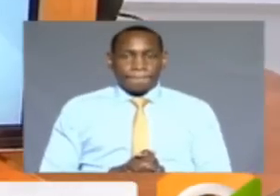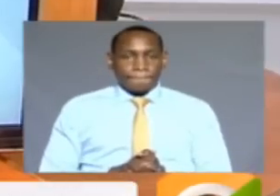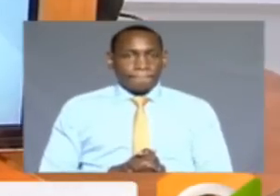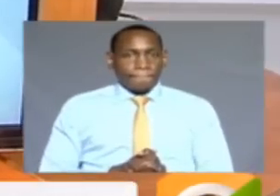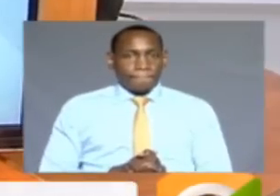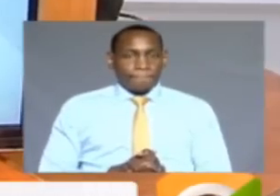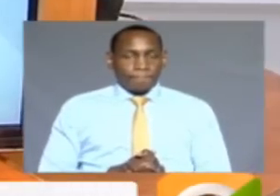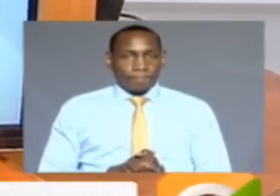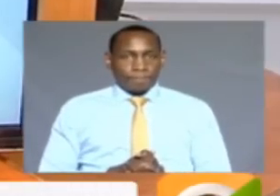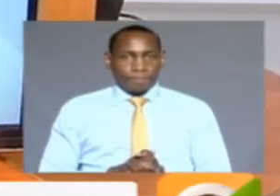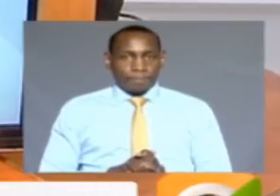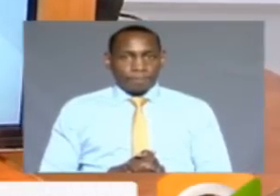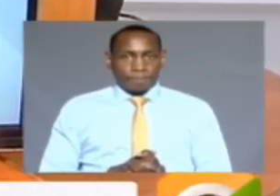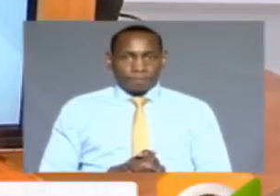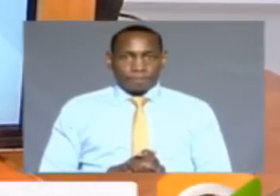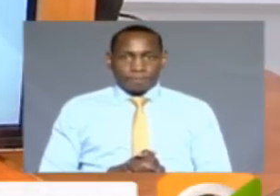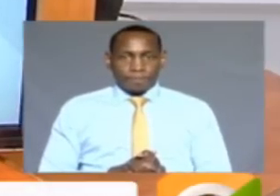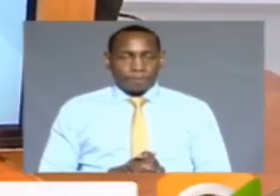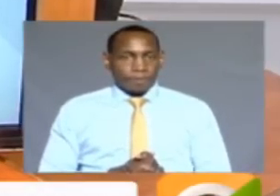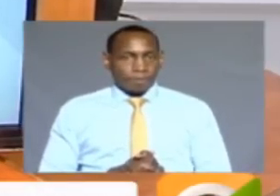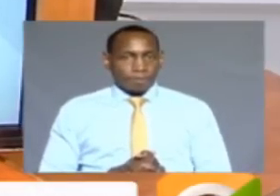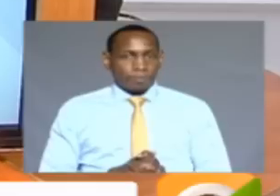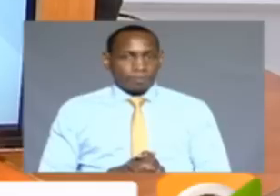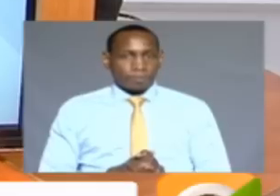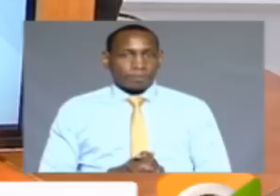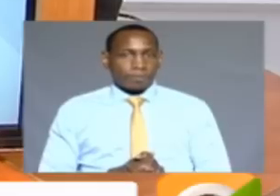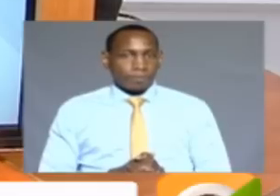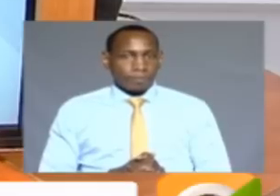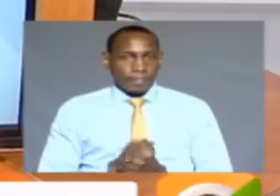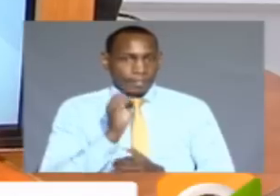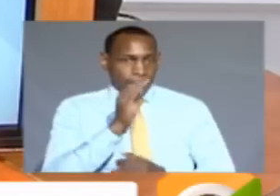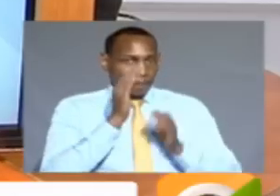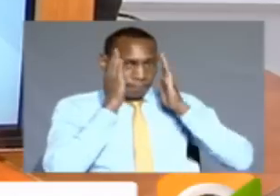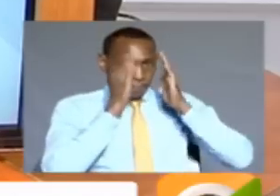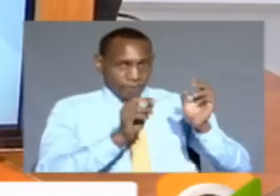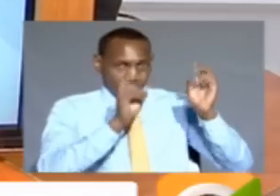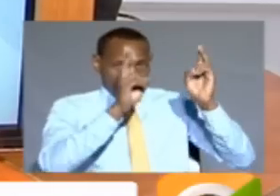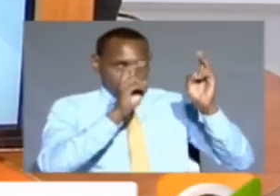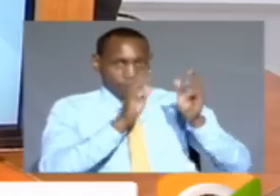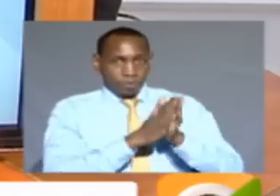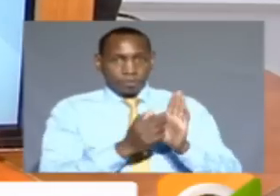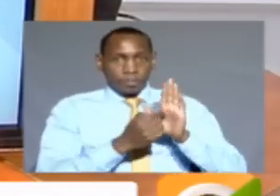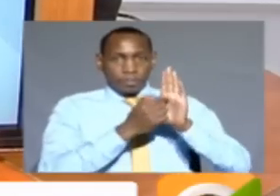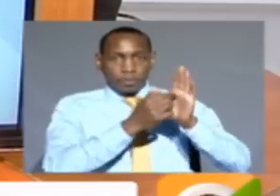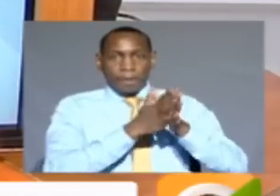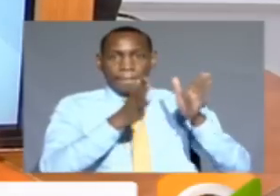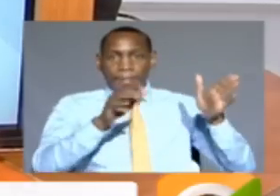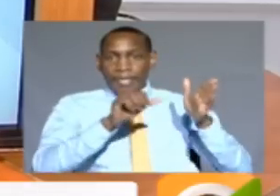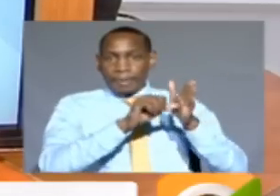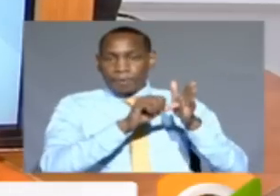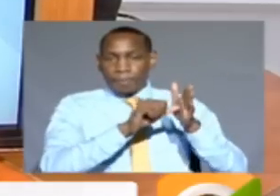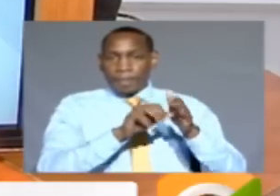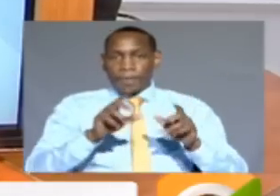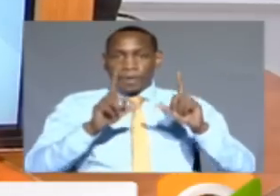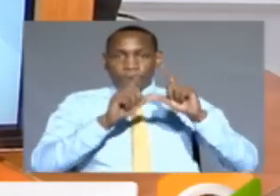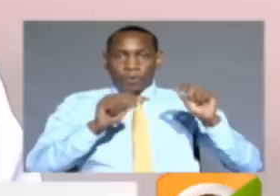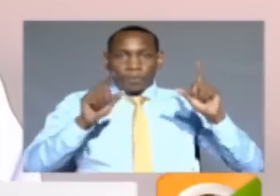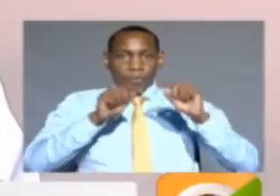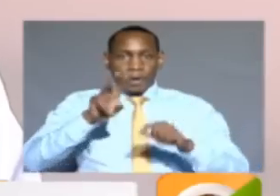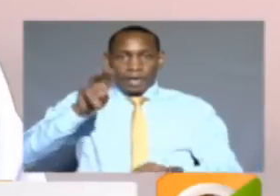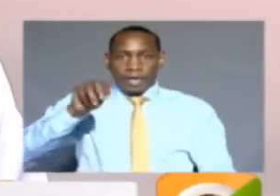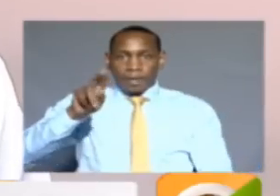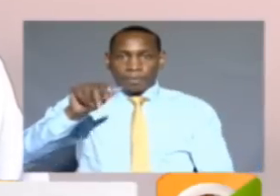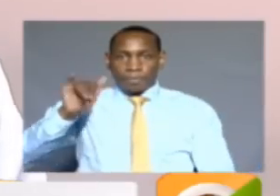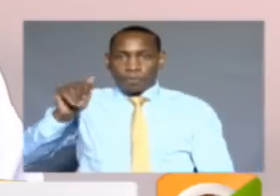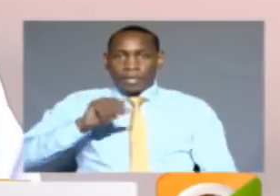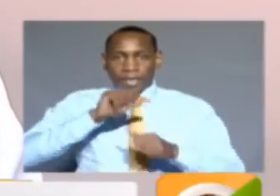I think, Gashuri, if you look at this thing, it speaks to a bigger problem. In fact, what Monya was talking about, even about